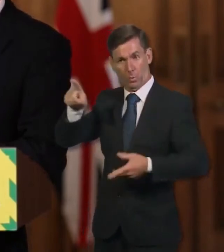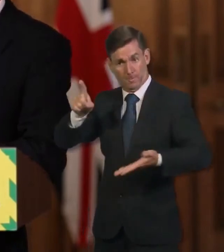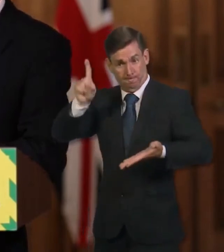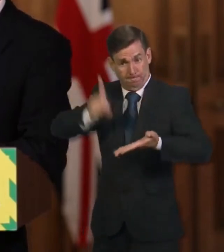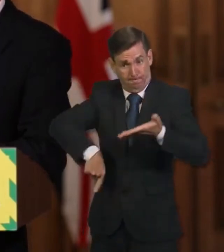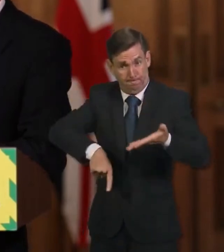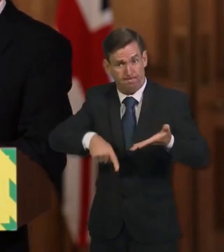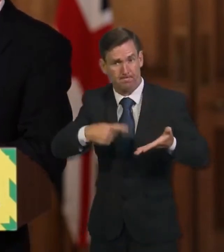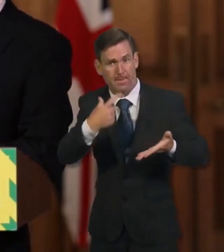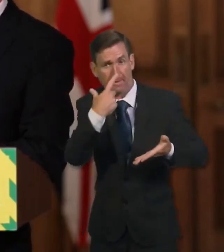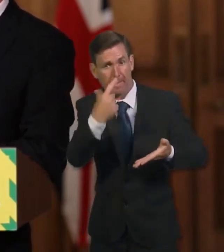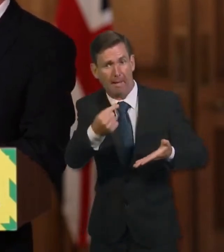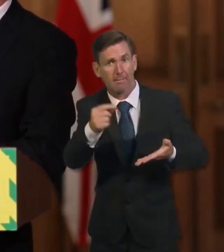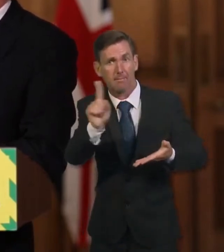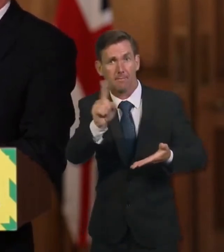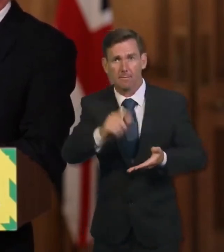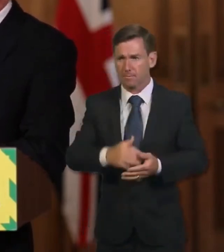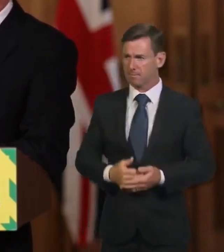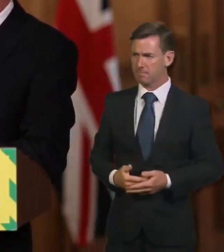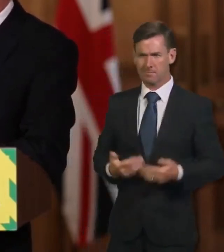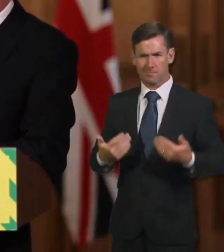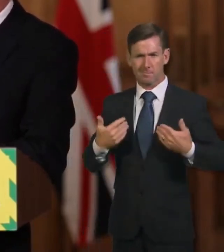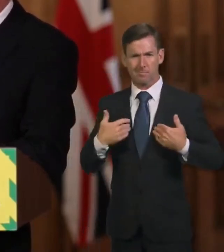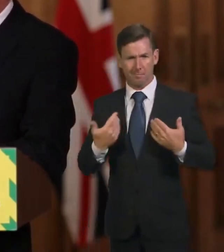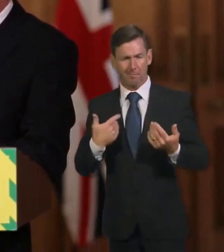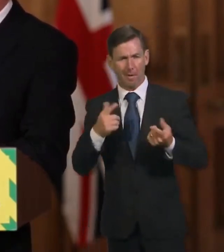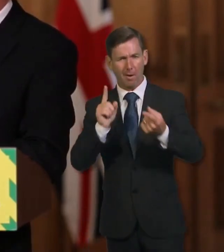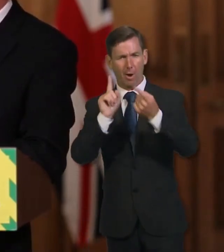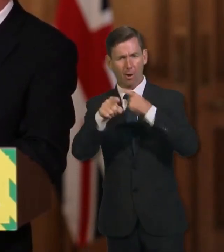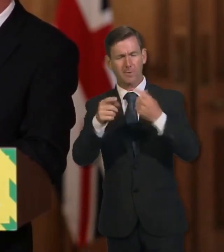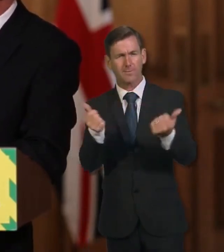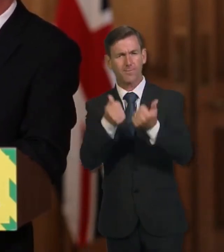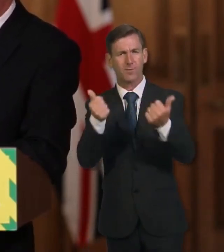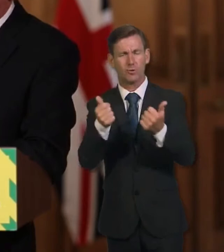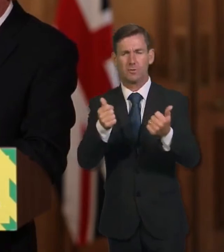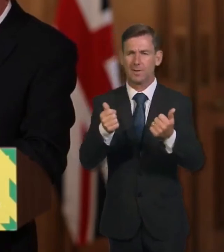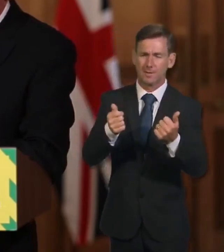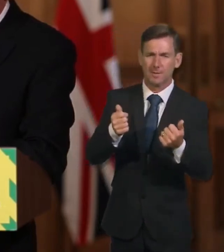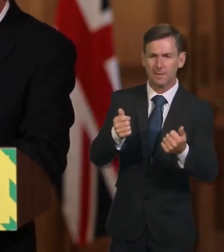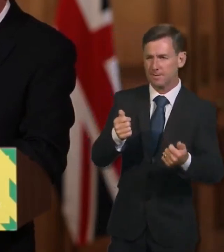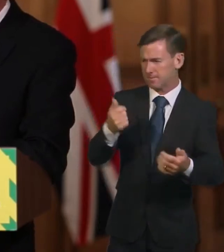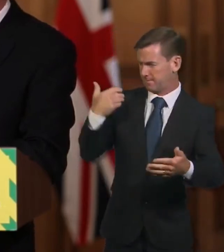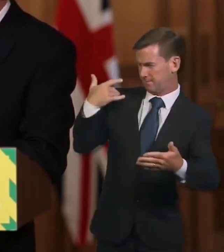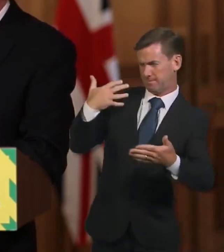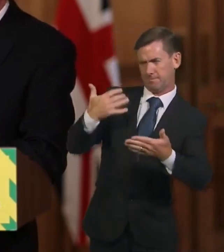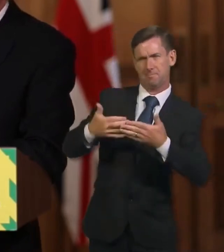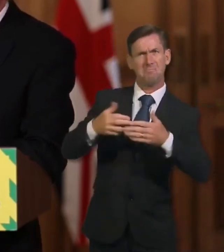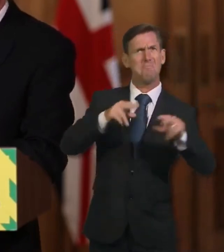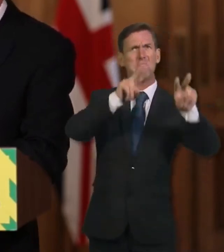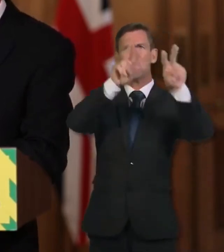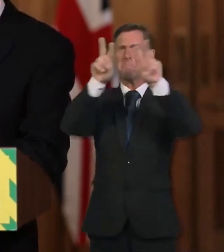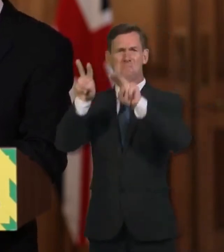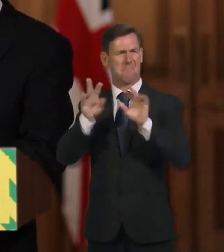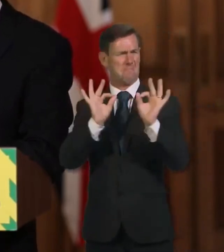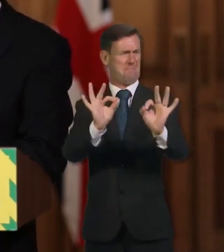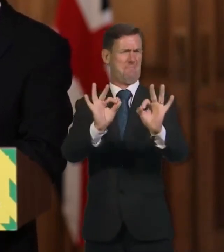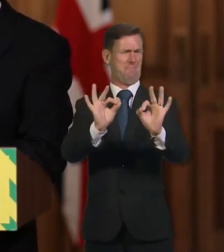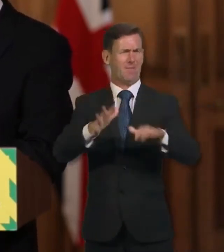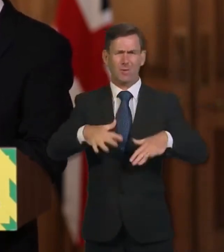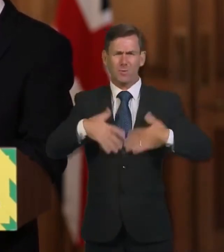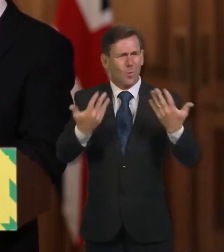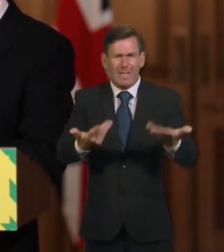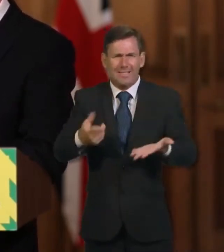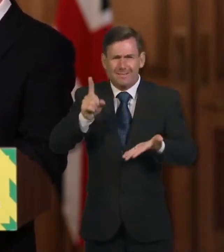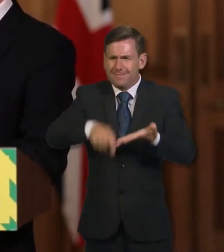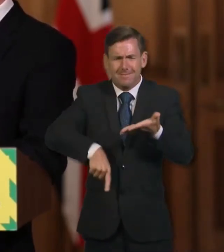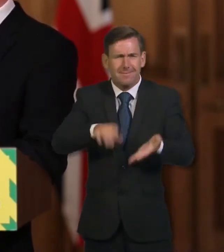answer, our experience so far has been that has not been necessary because the people have followed those rules. But of course, in respect of